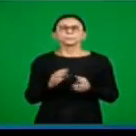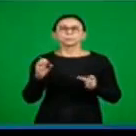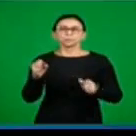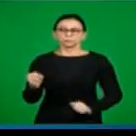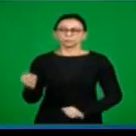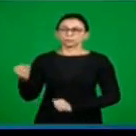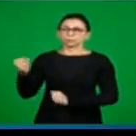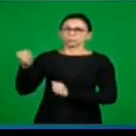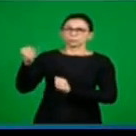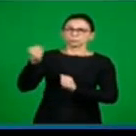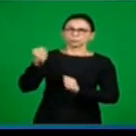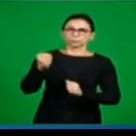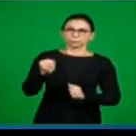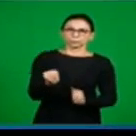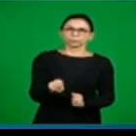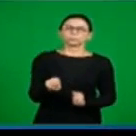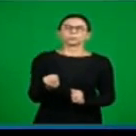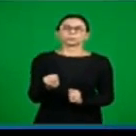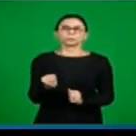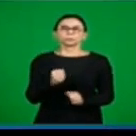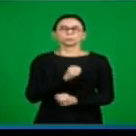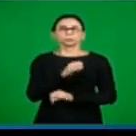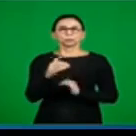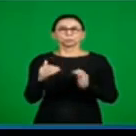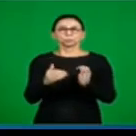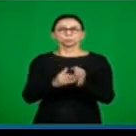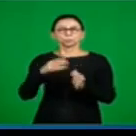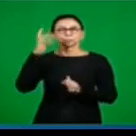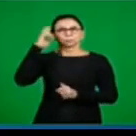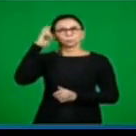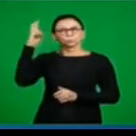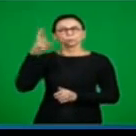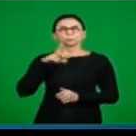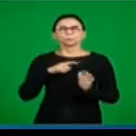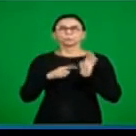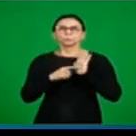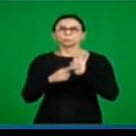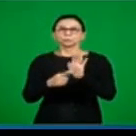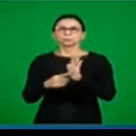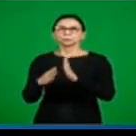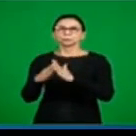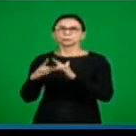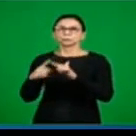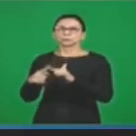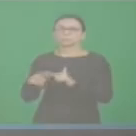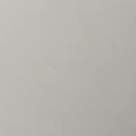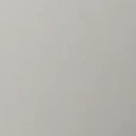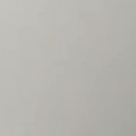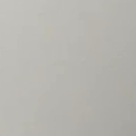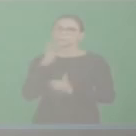His majesty? It's if what the Lord is.